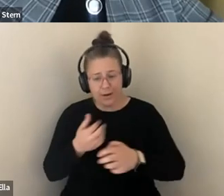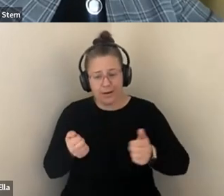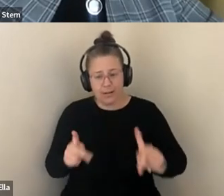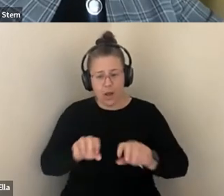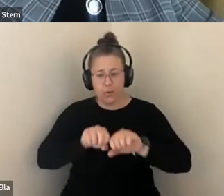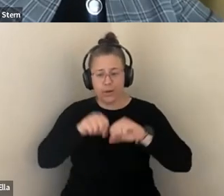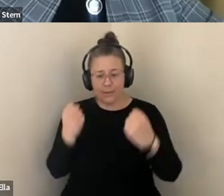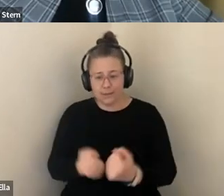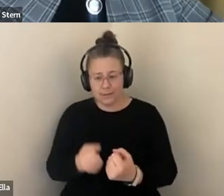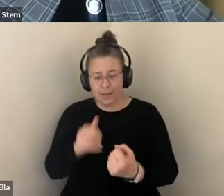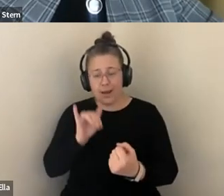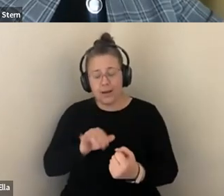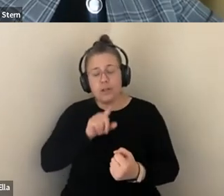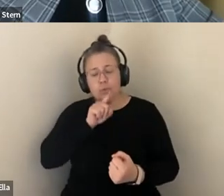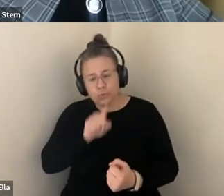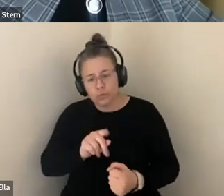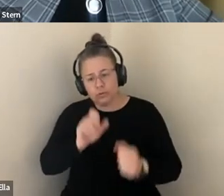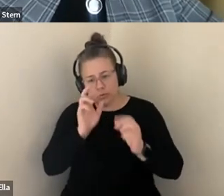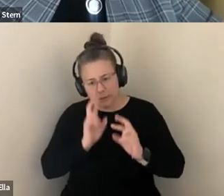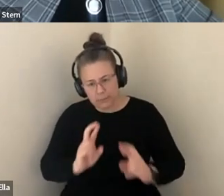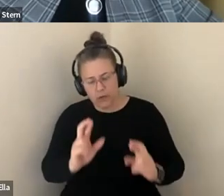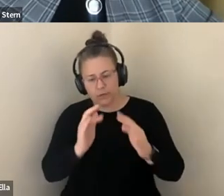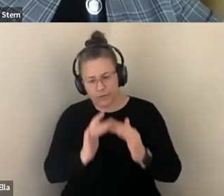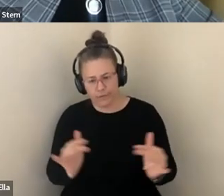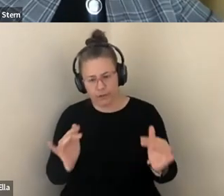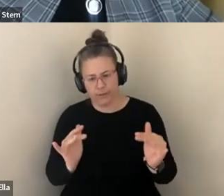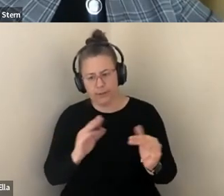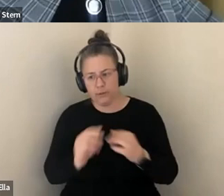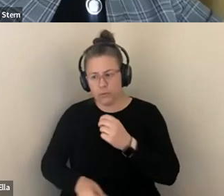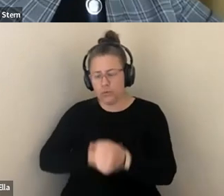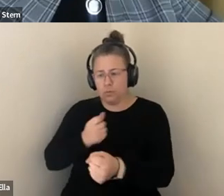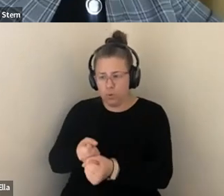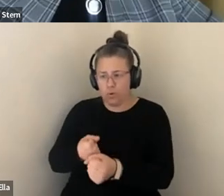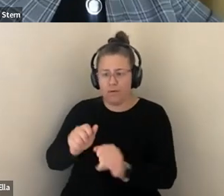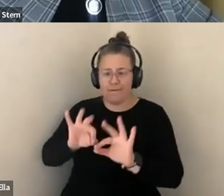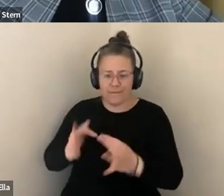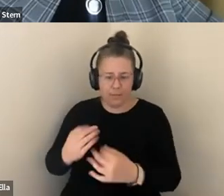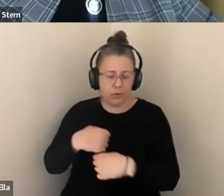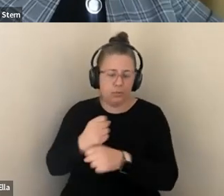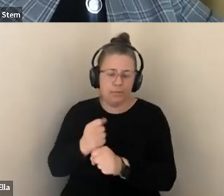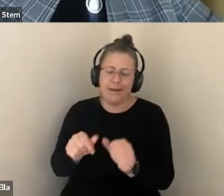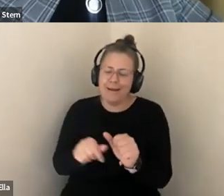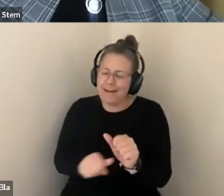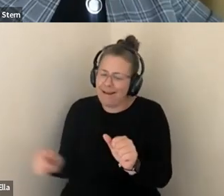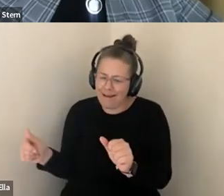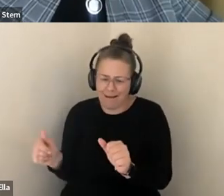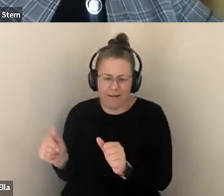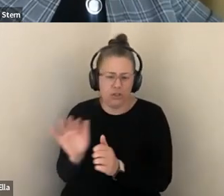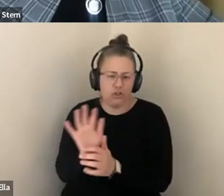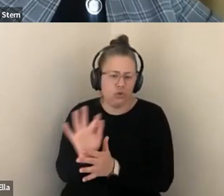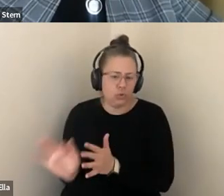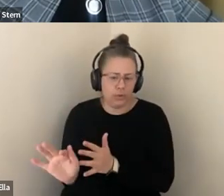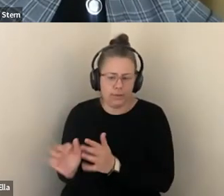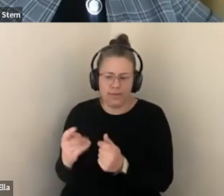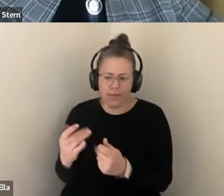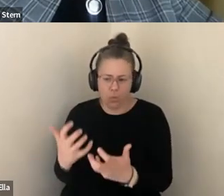any choice that families would like to make based on their own cultural, religious, personal values. That kind of